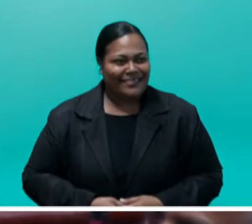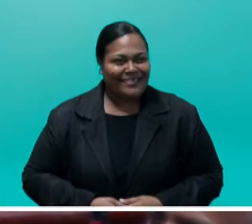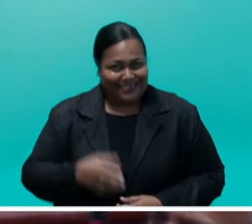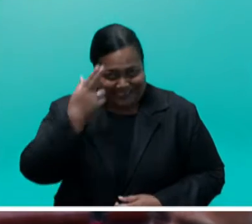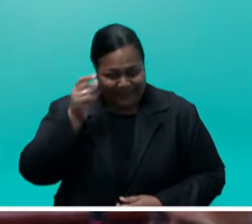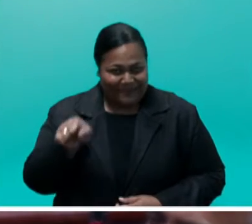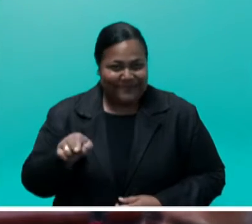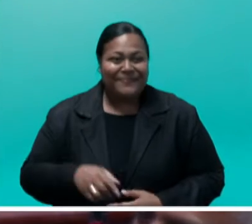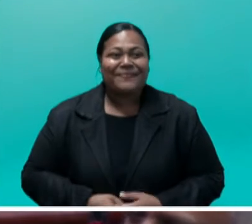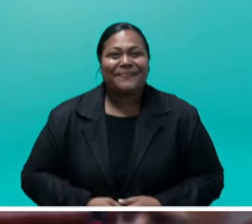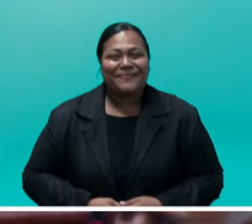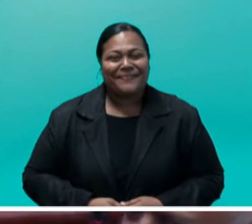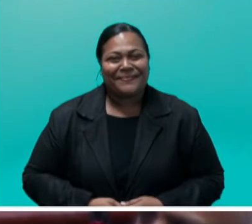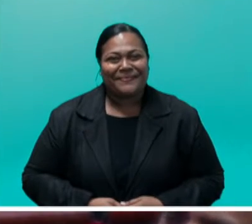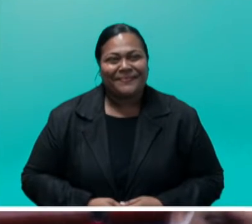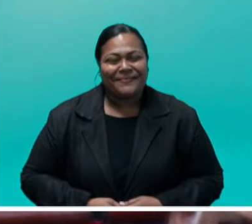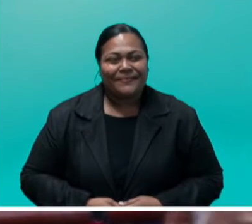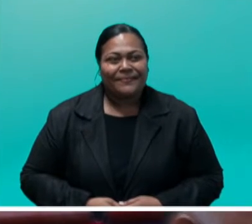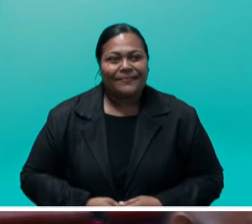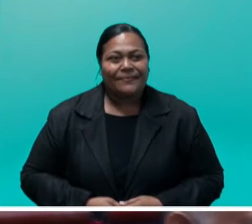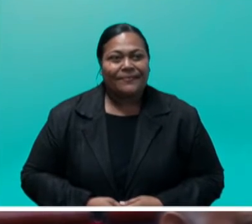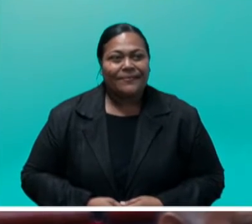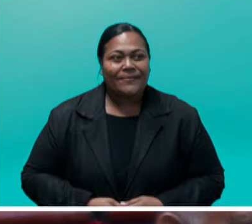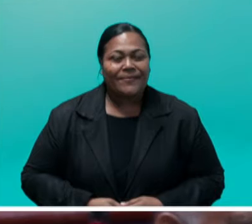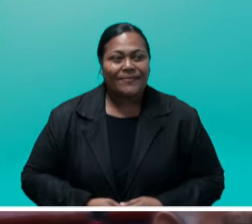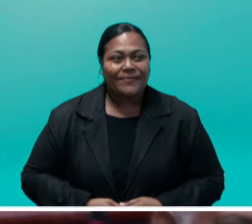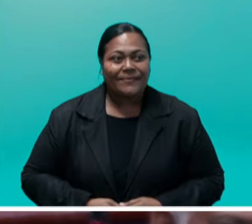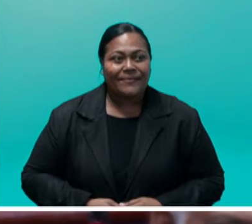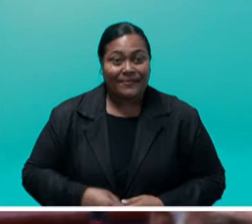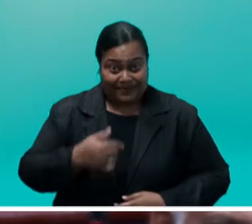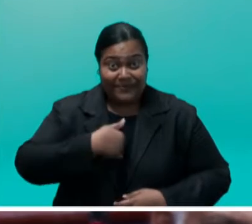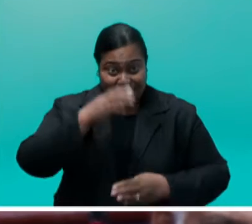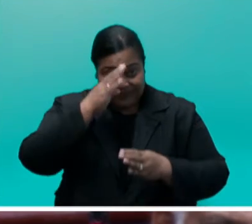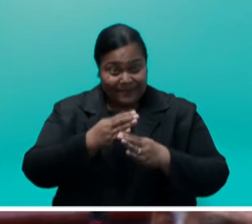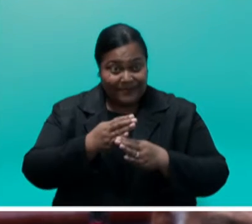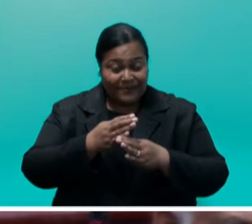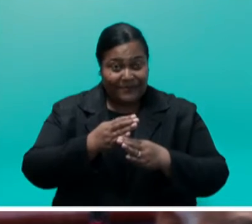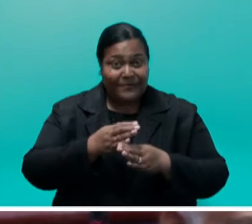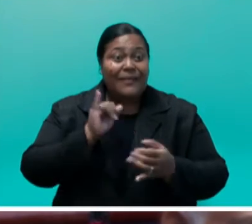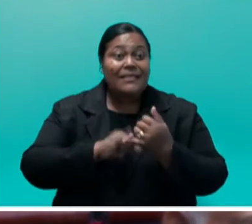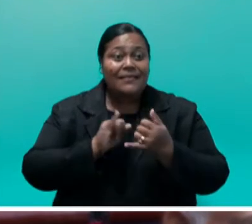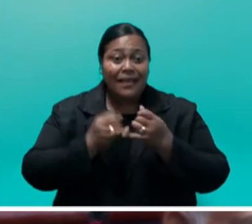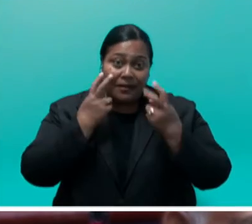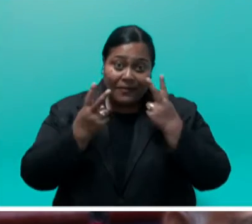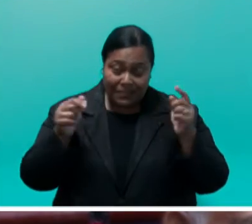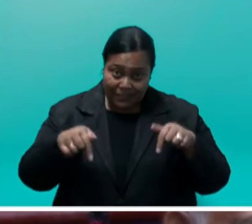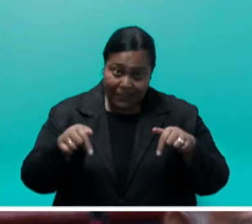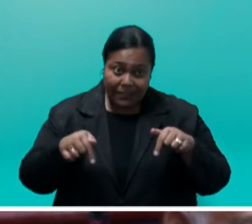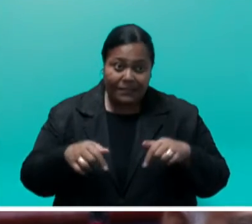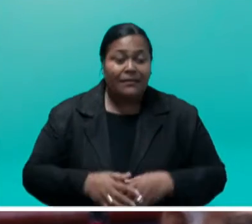Rayalu. And I hope that his visit to Parliament will alleviate all his